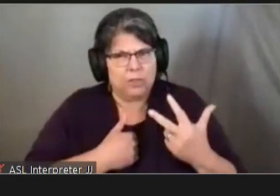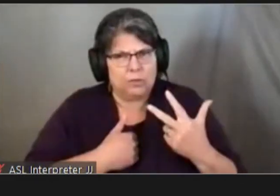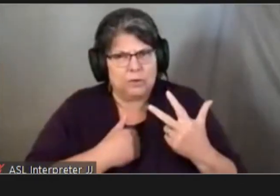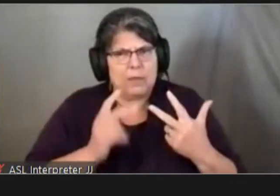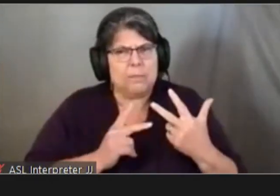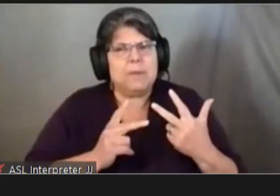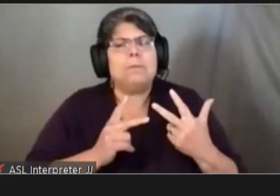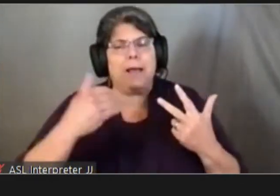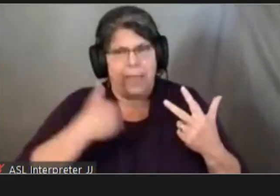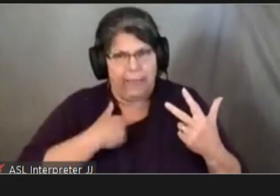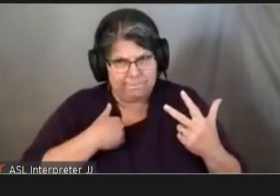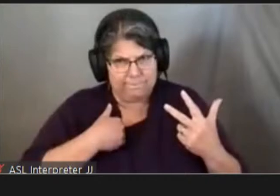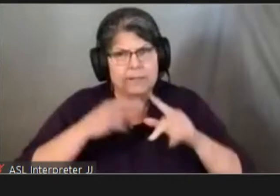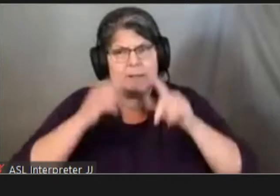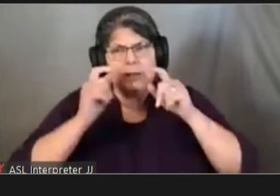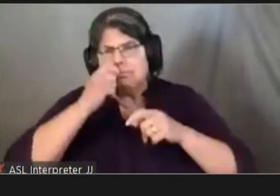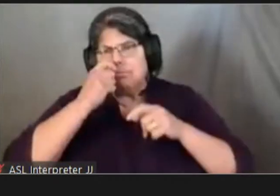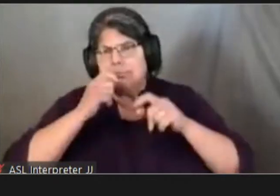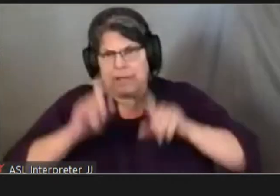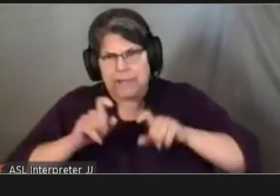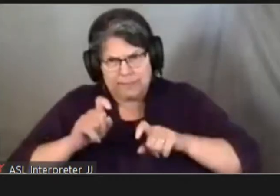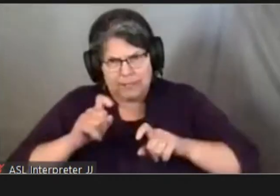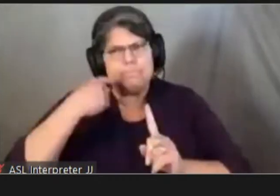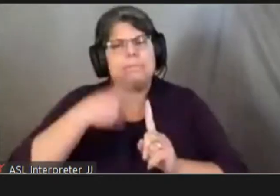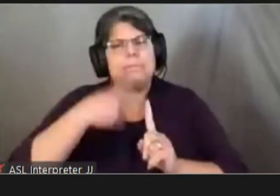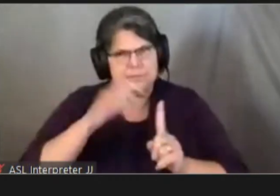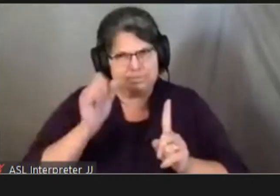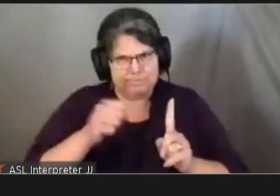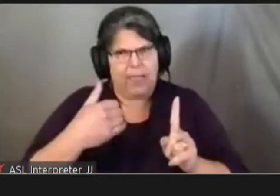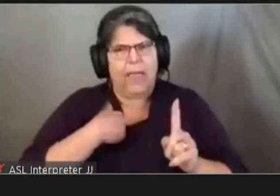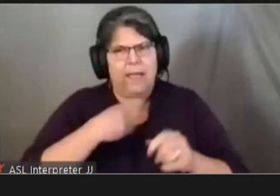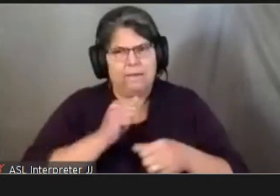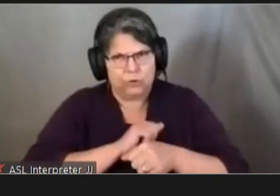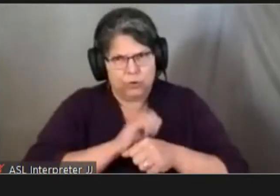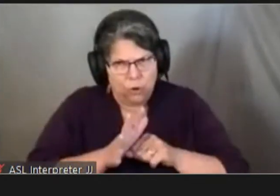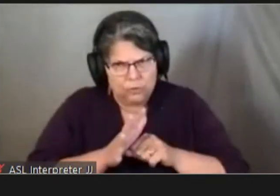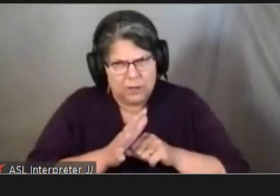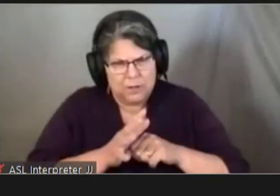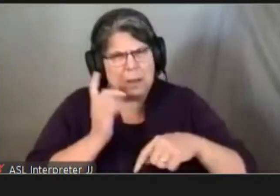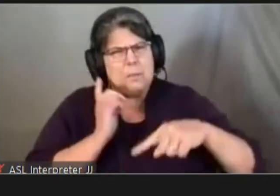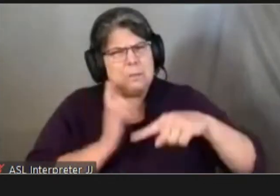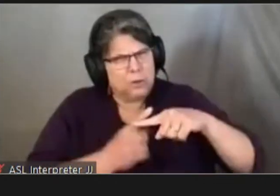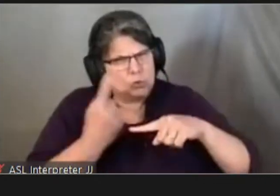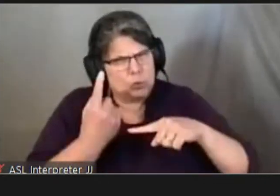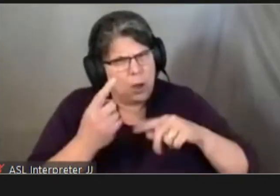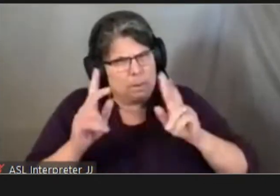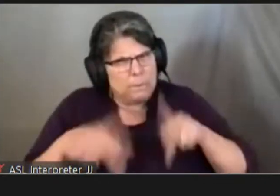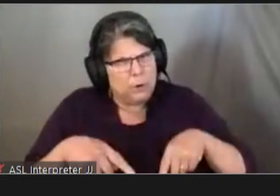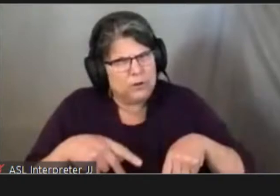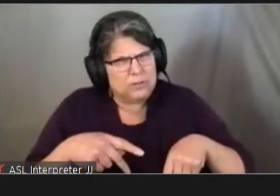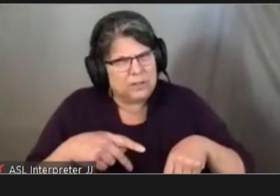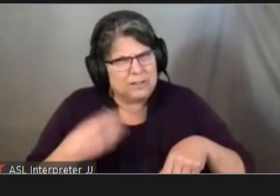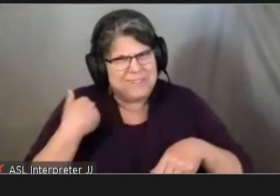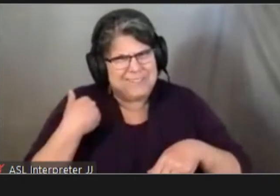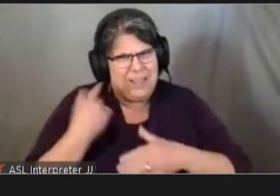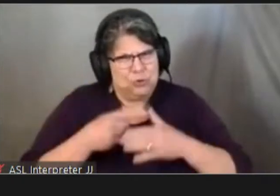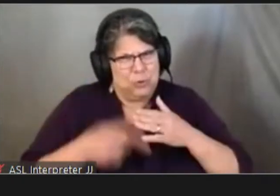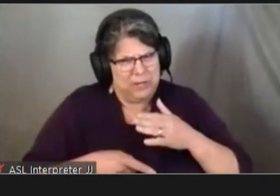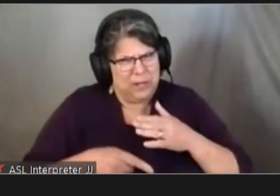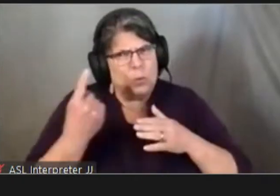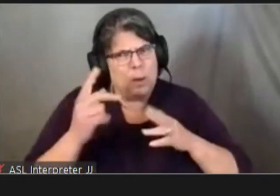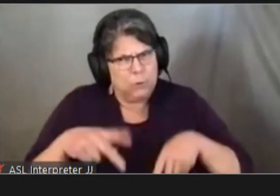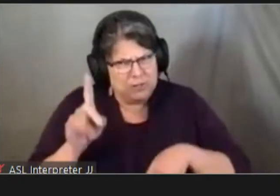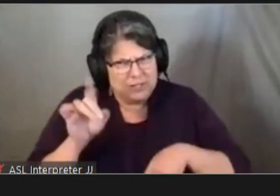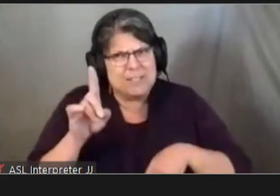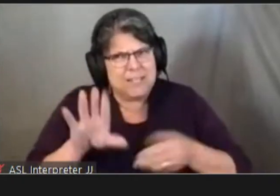testing positive, you also had 1 person die last weekend